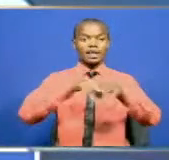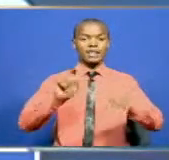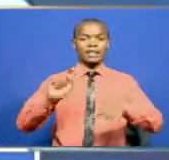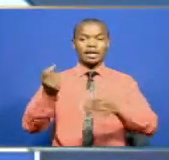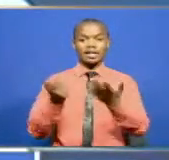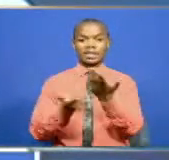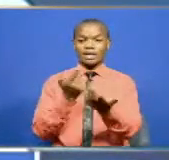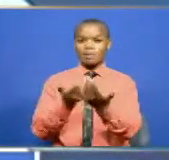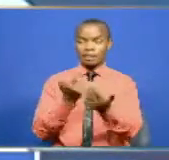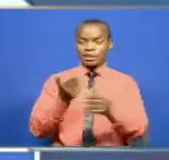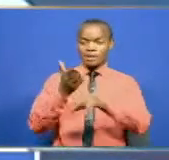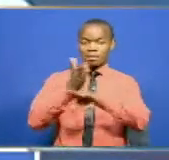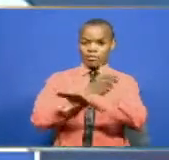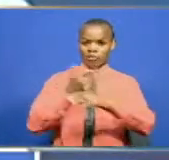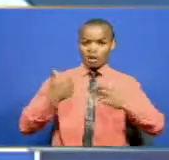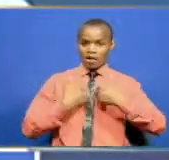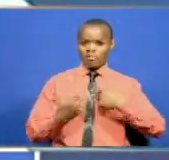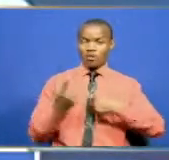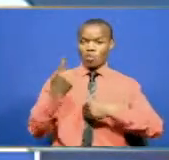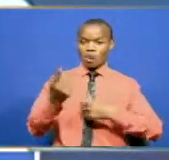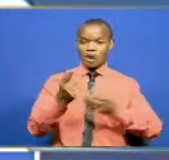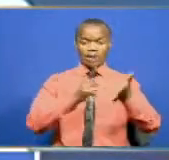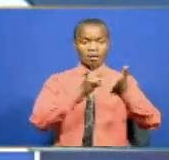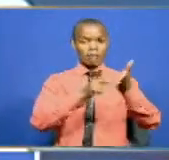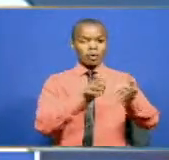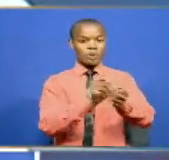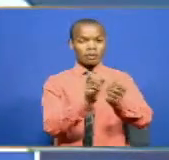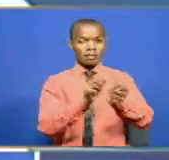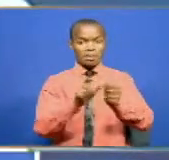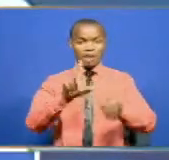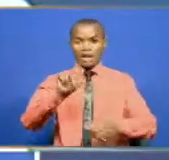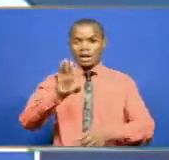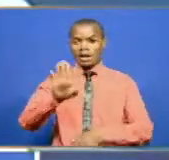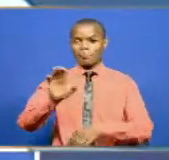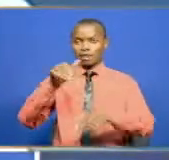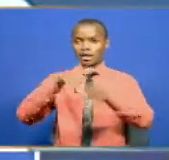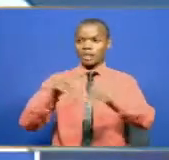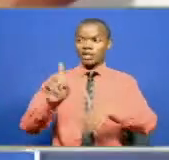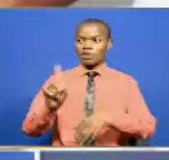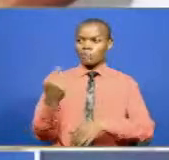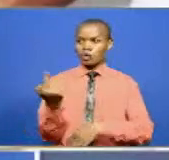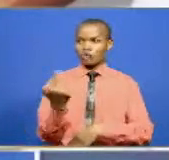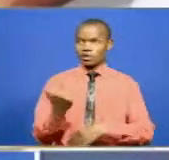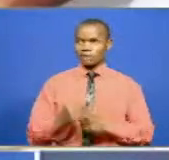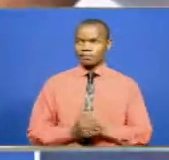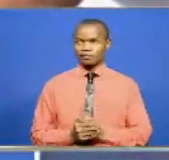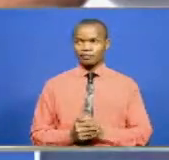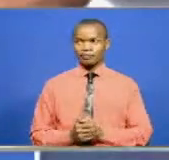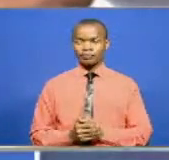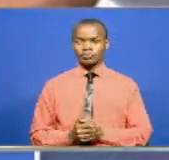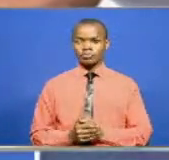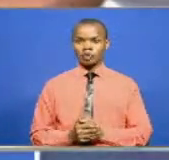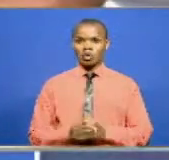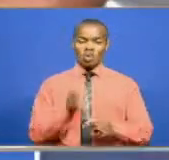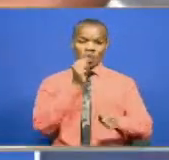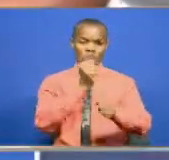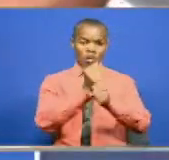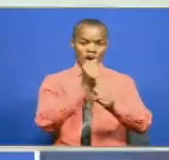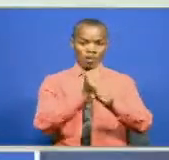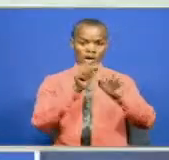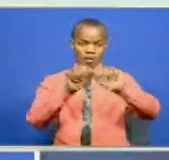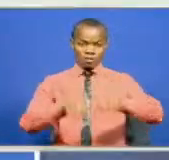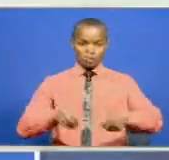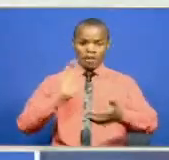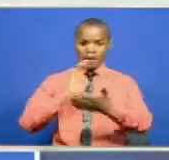Previously, there was just 1 aflatoxin testing laboratory in Nairobi. In efforts to curb